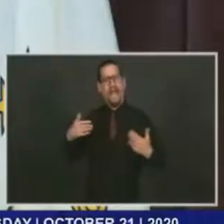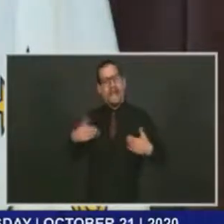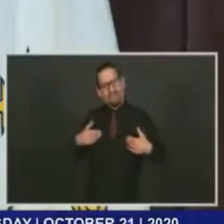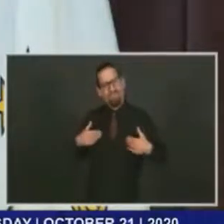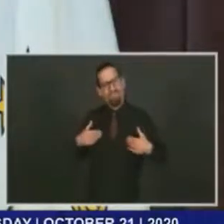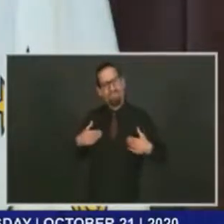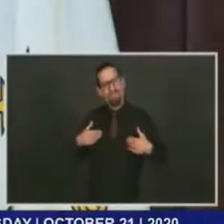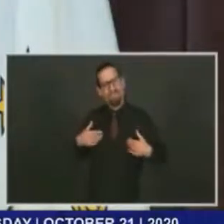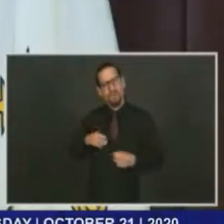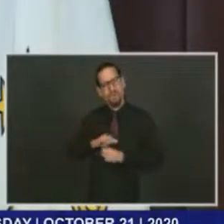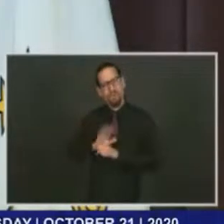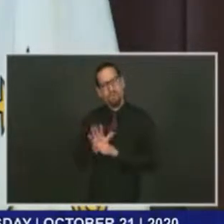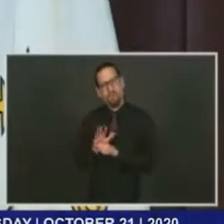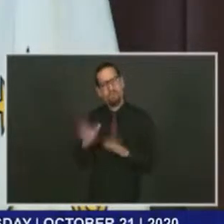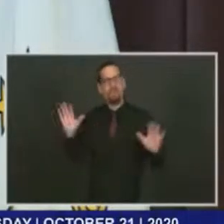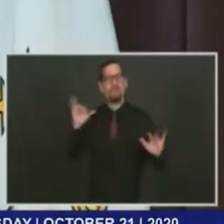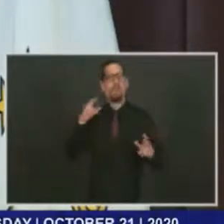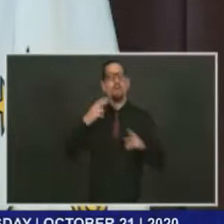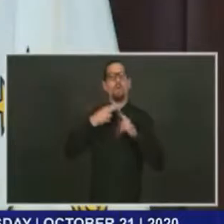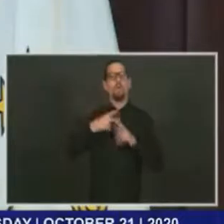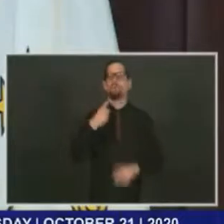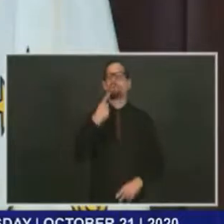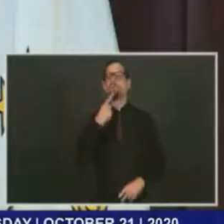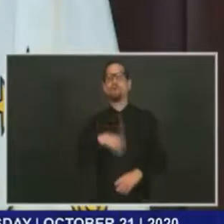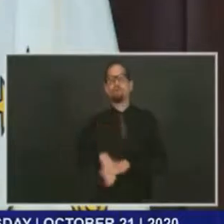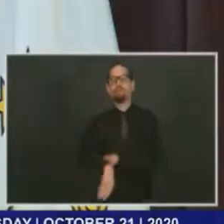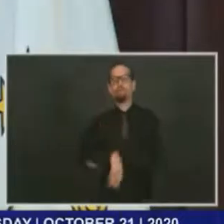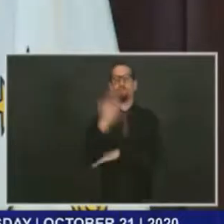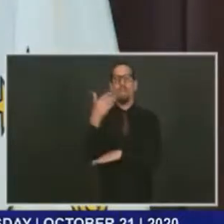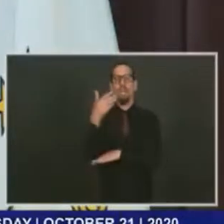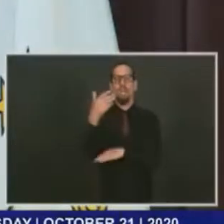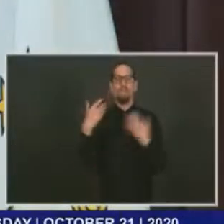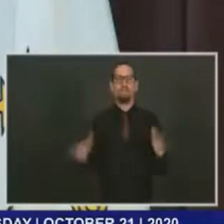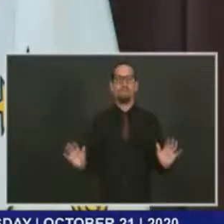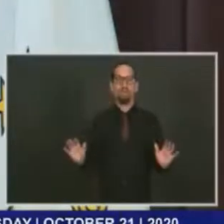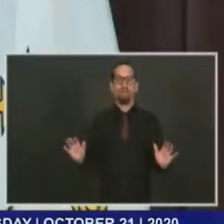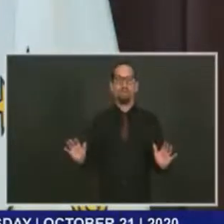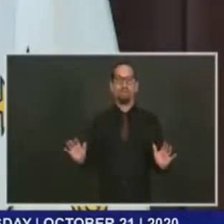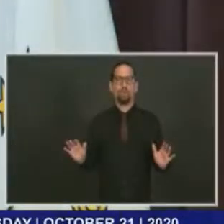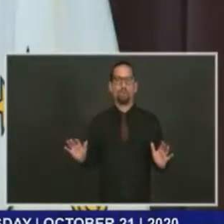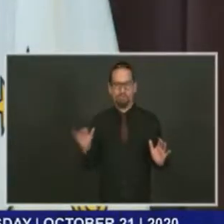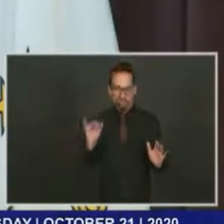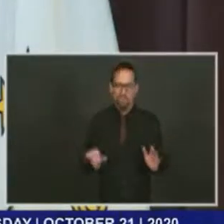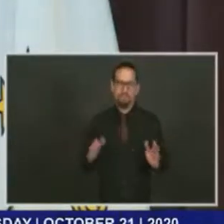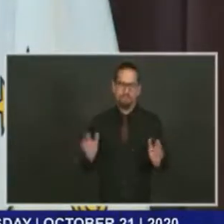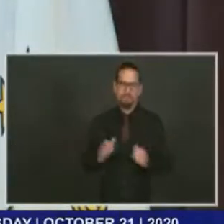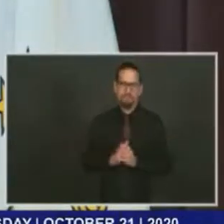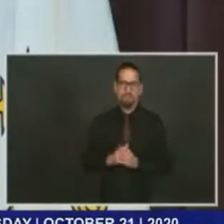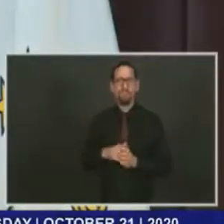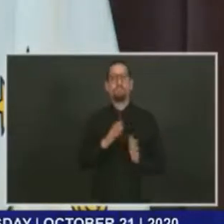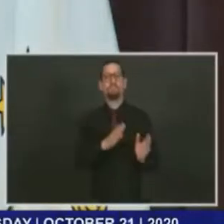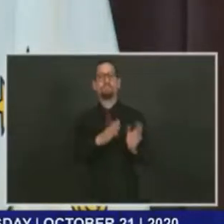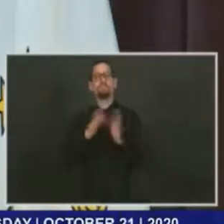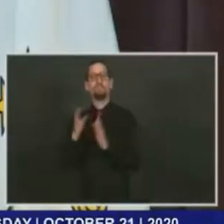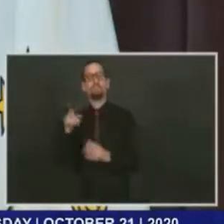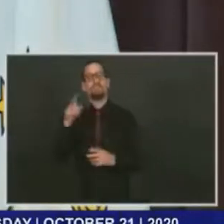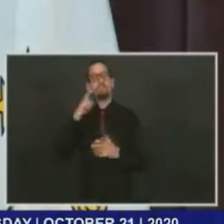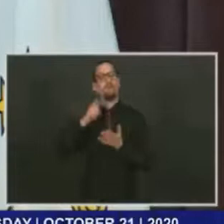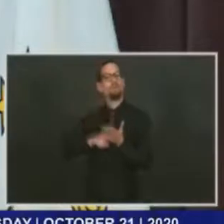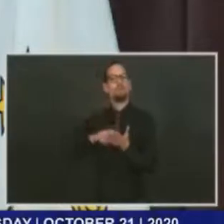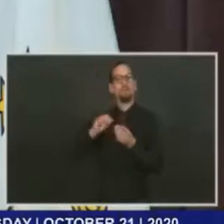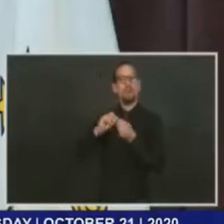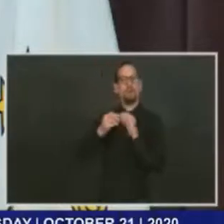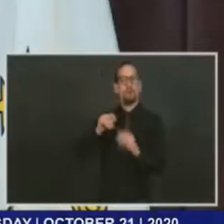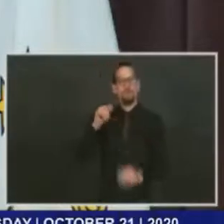on. And in terms of the numbers that we are seeing, I want to make sure I captured